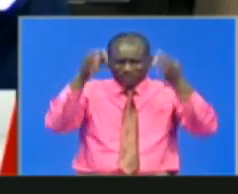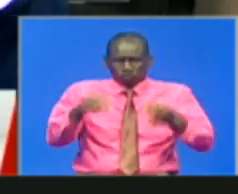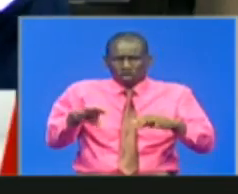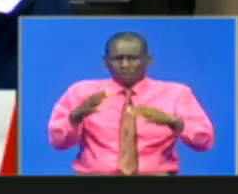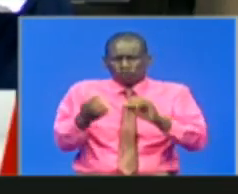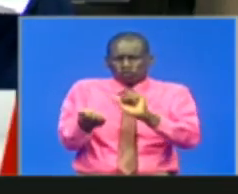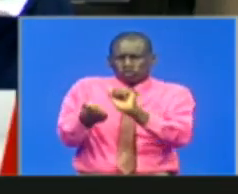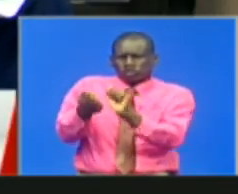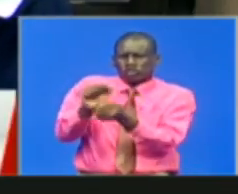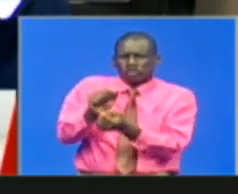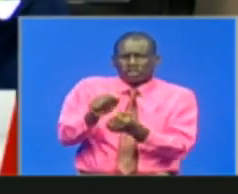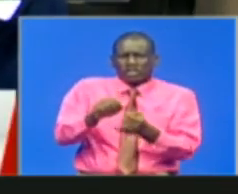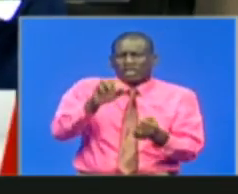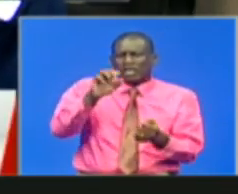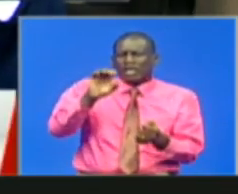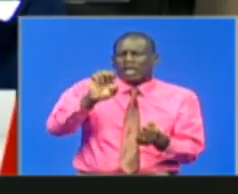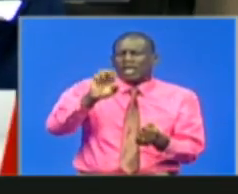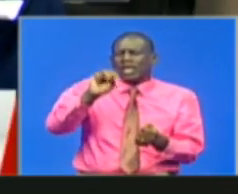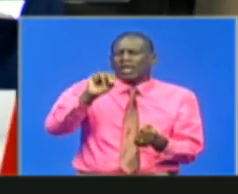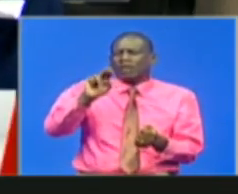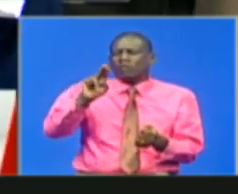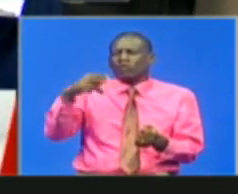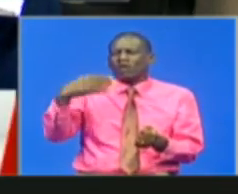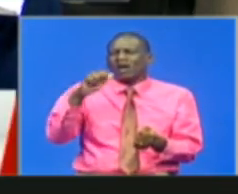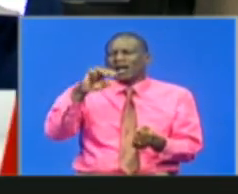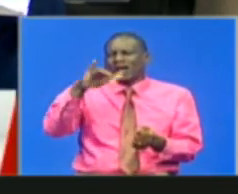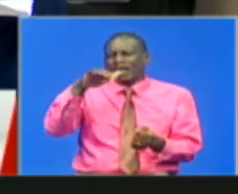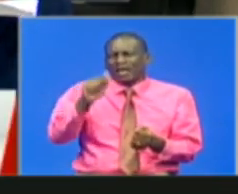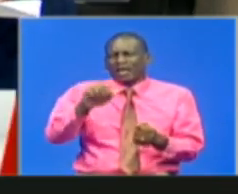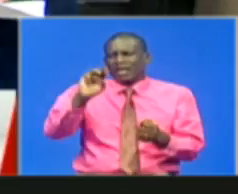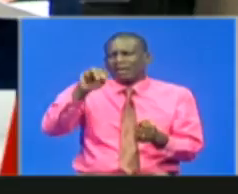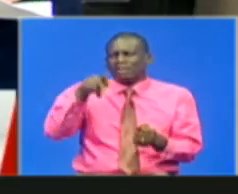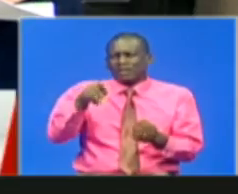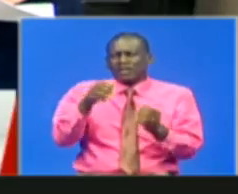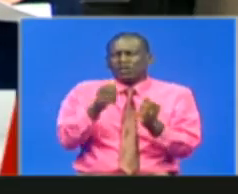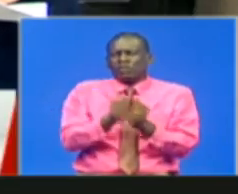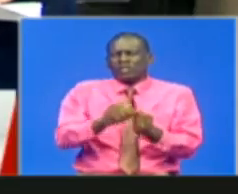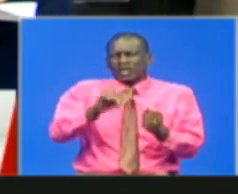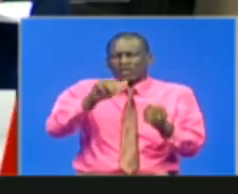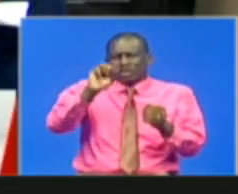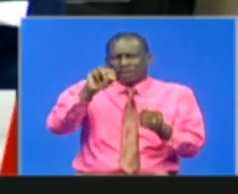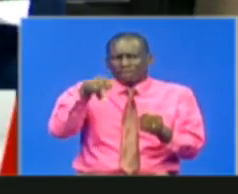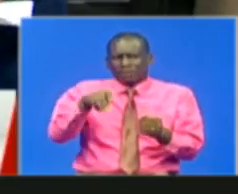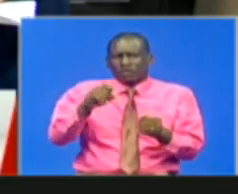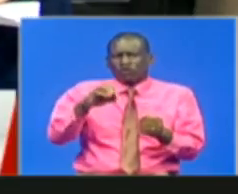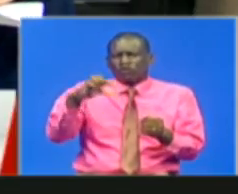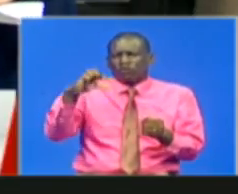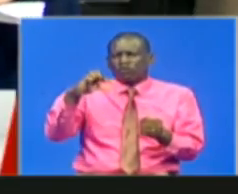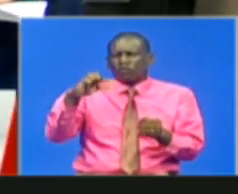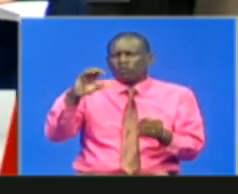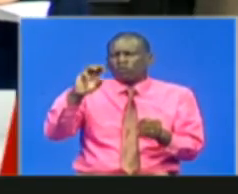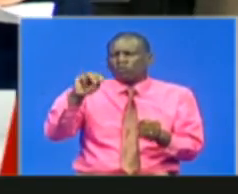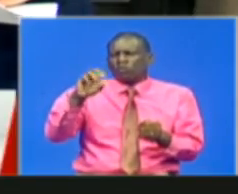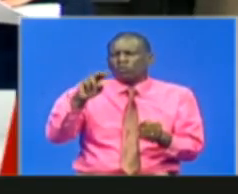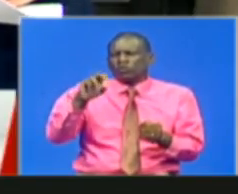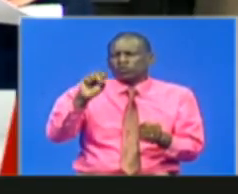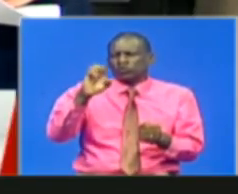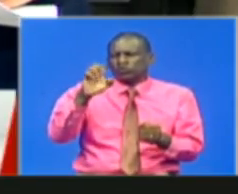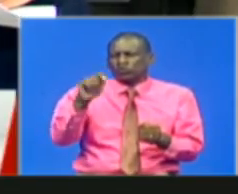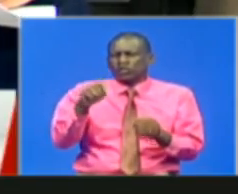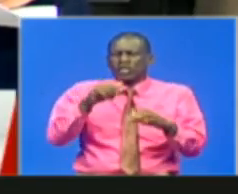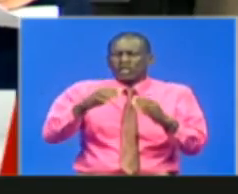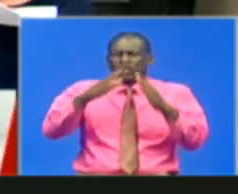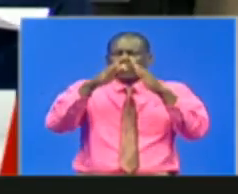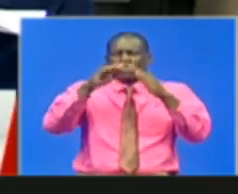MP Omboko Milemba with nominated MP Godfrey Osotsi at the House Business Committee. Well, this move, they say, was